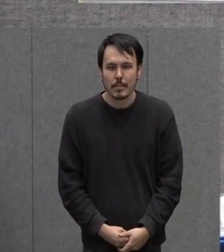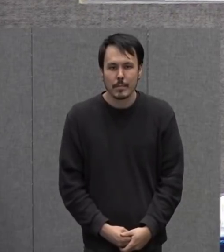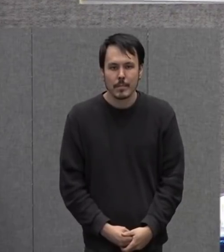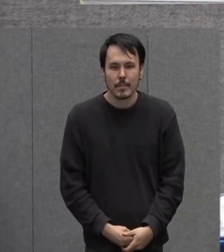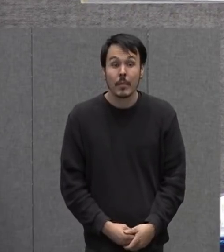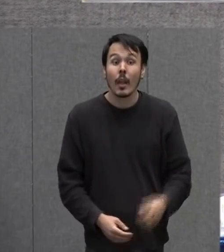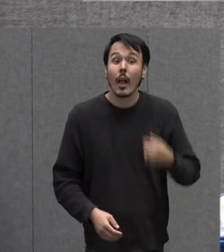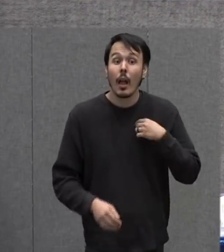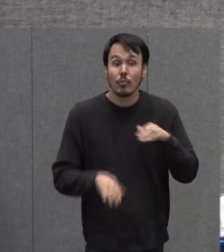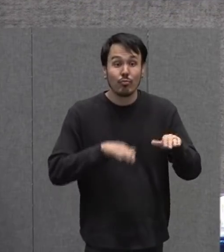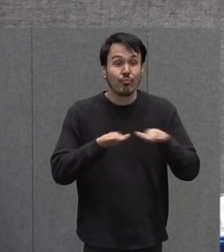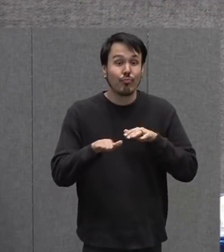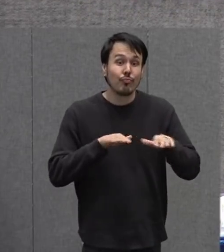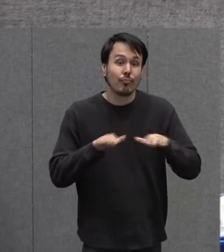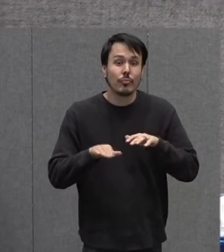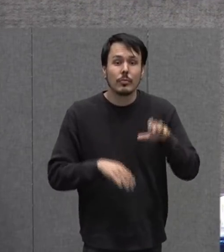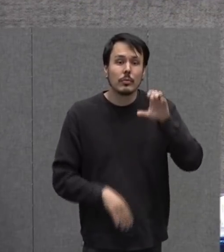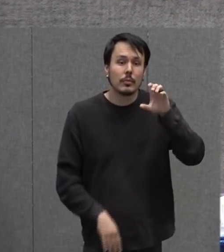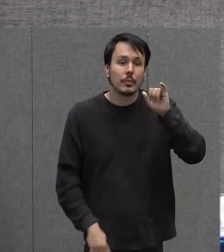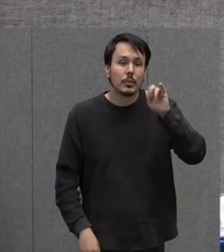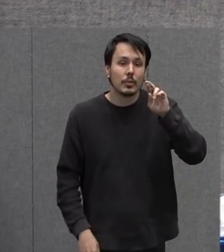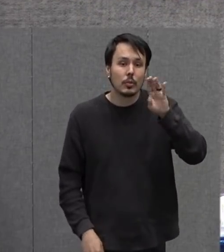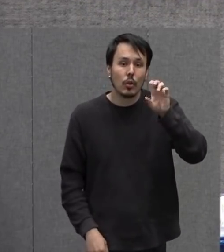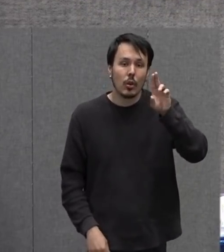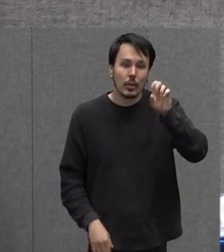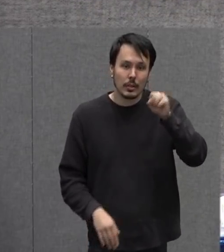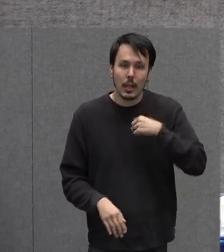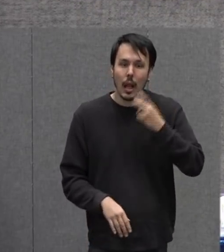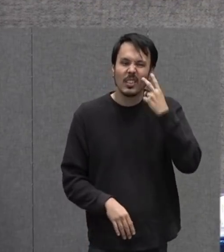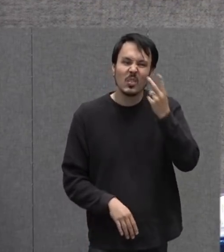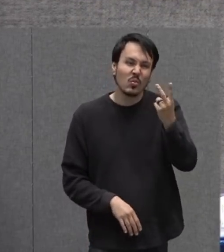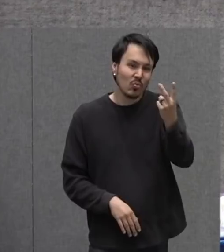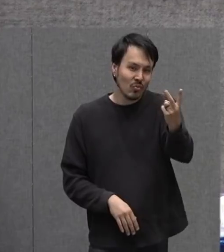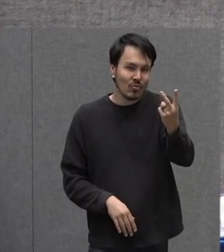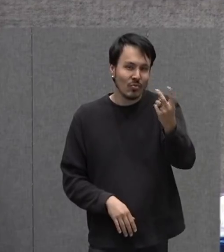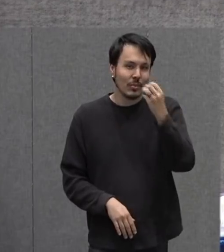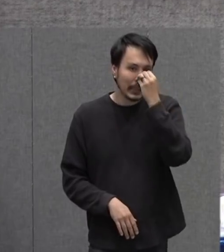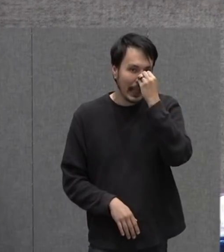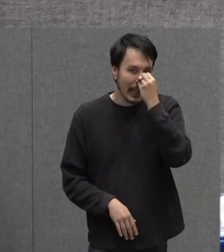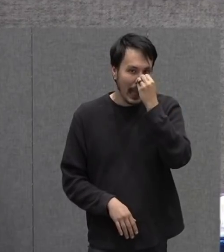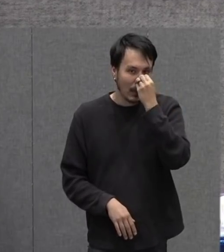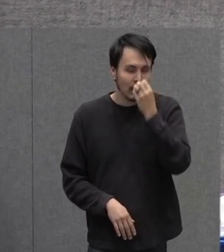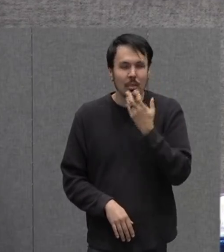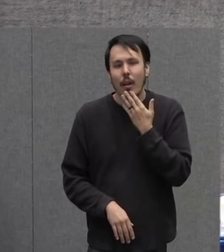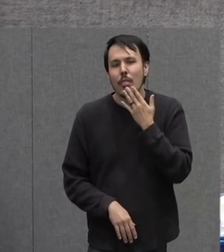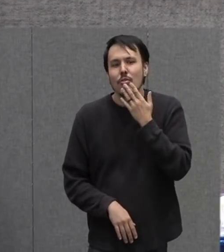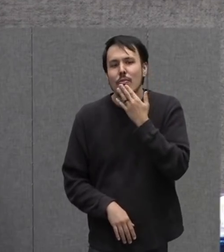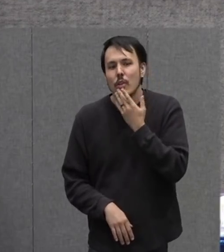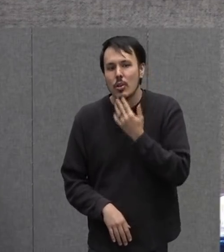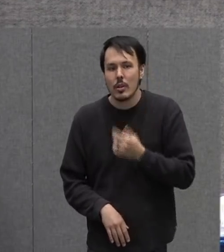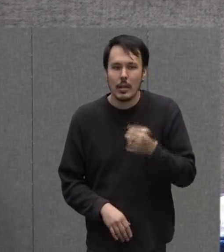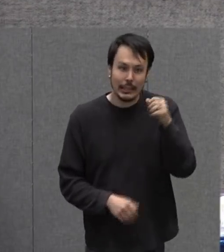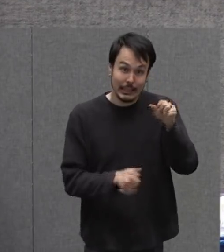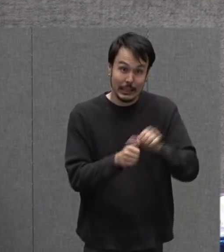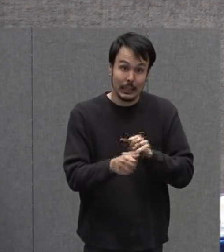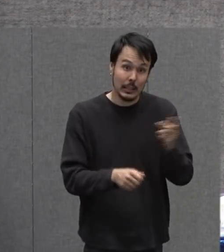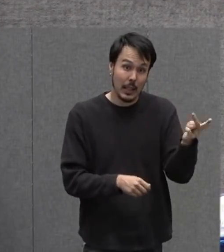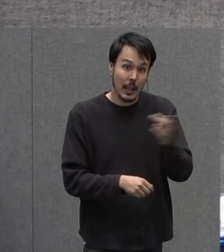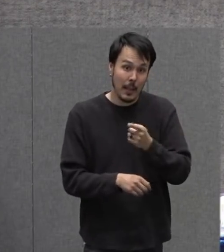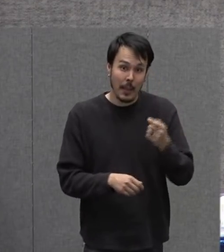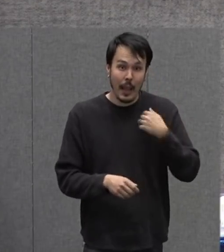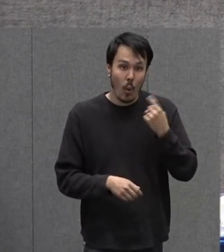On my way to the circus, I saw 2 colorful clowns. Each clown was holding 1 bunch